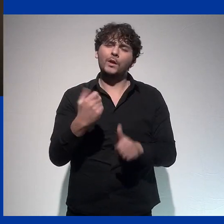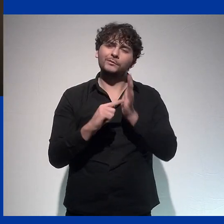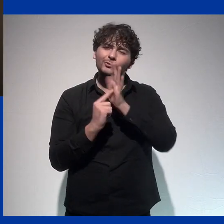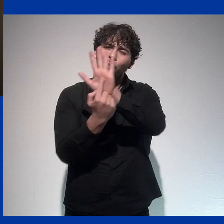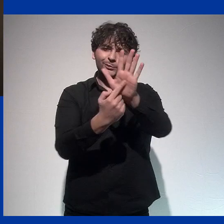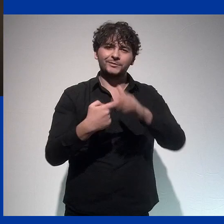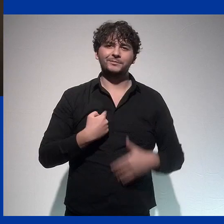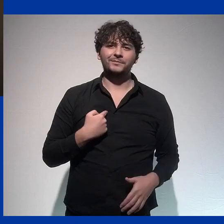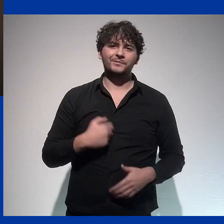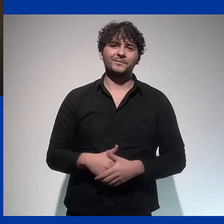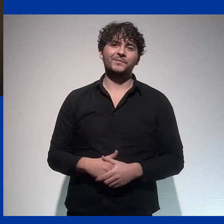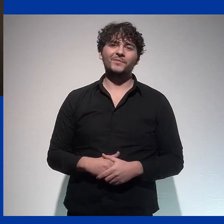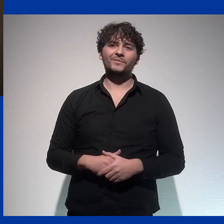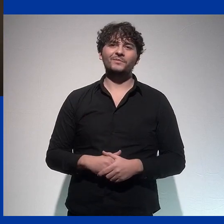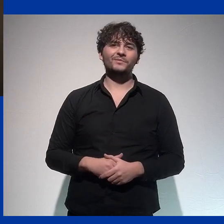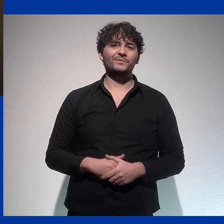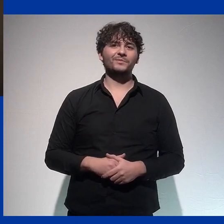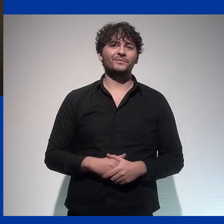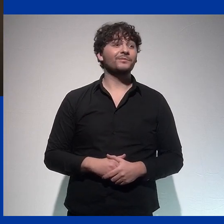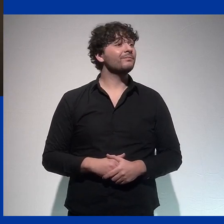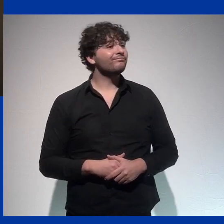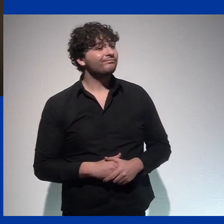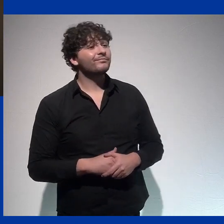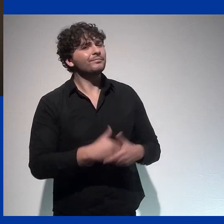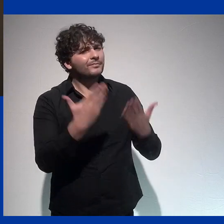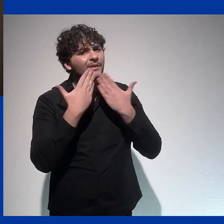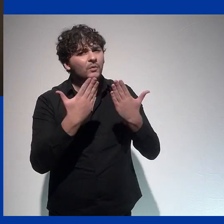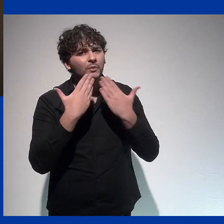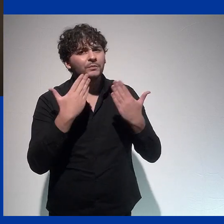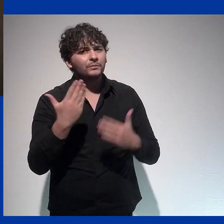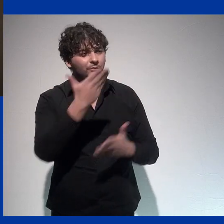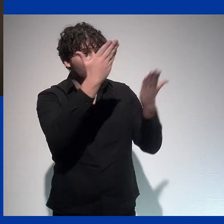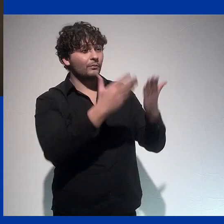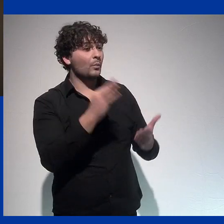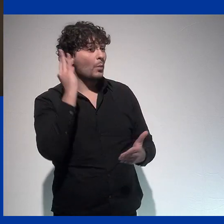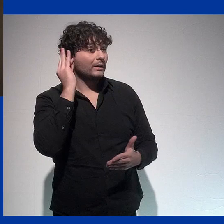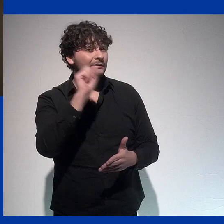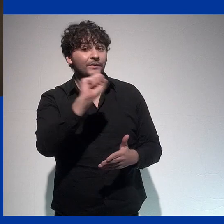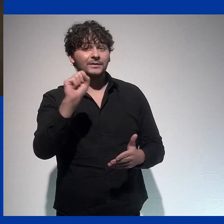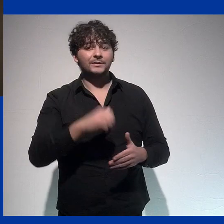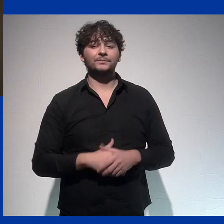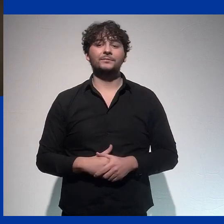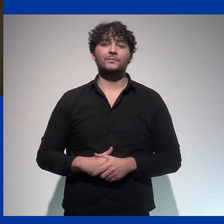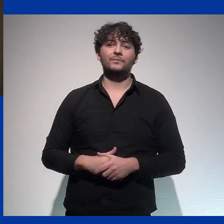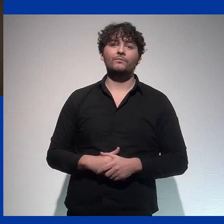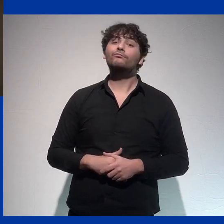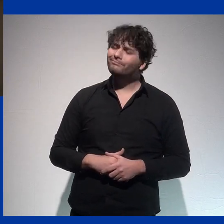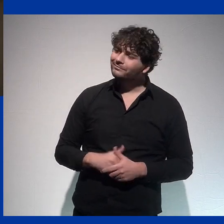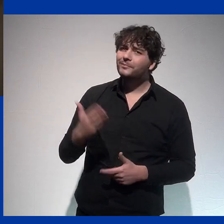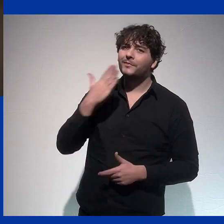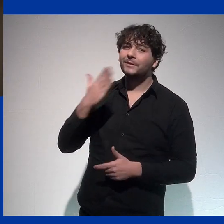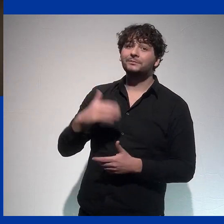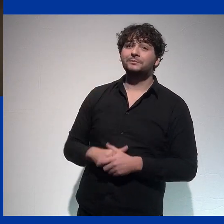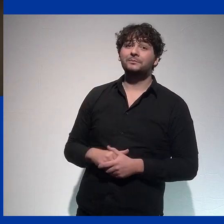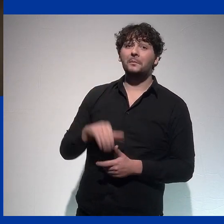Silvestrini. Now a warm welcome to Marcel Marin, Head of Youth Department, Ministry of Education, Culture and